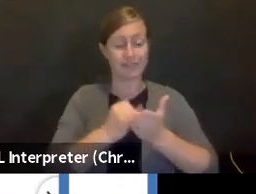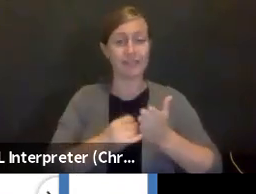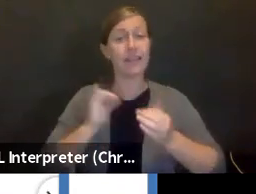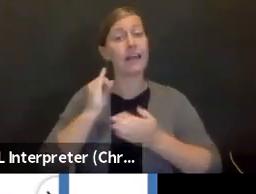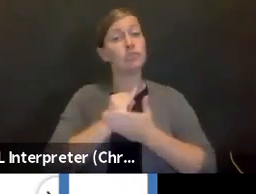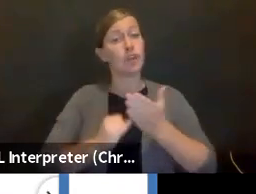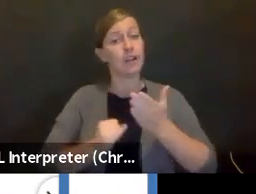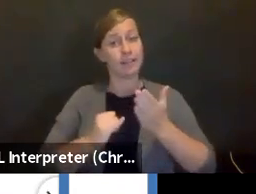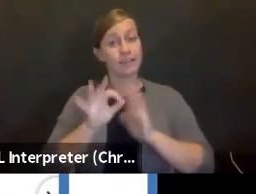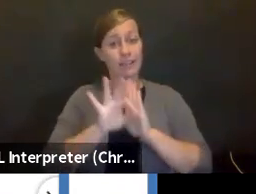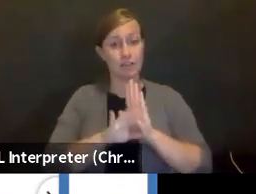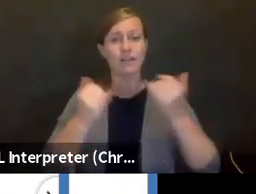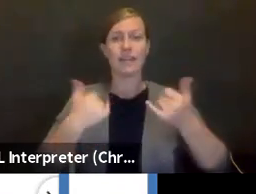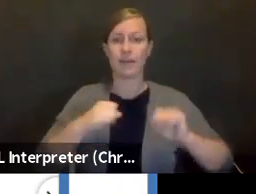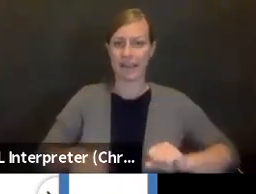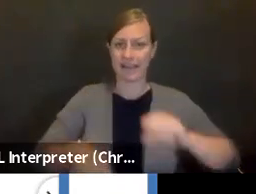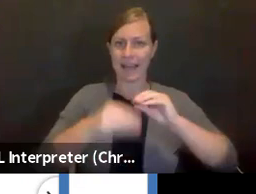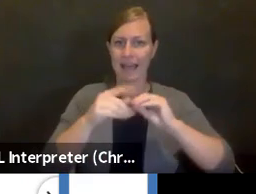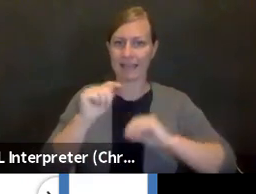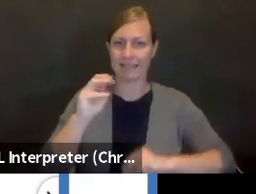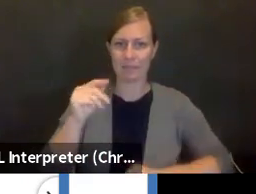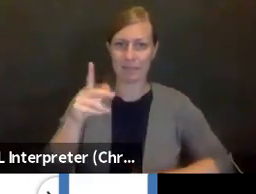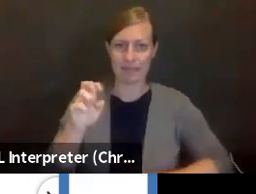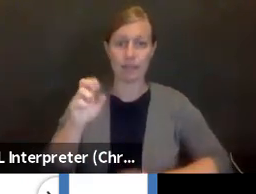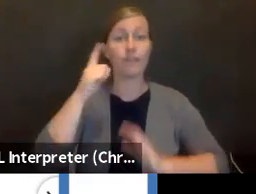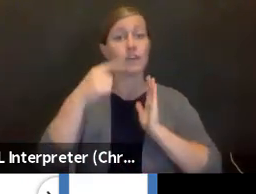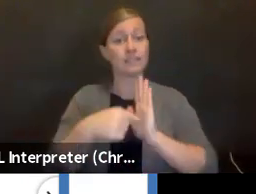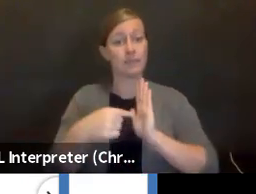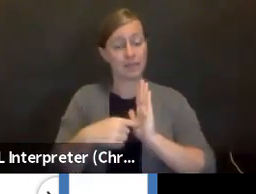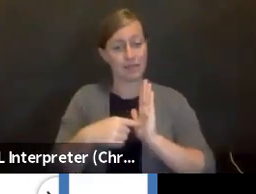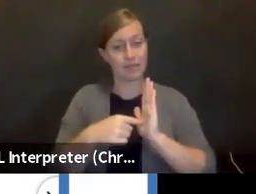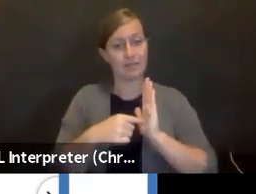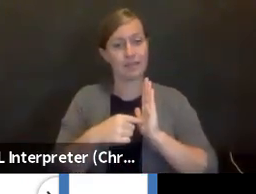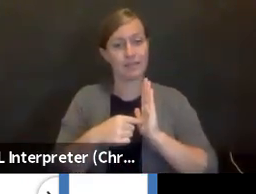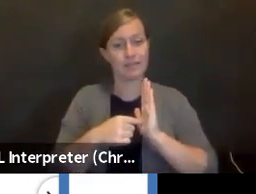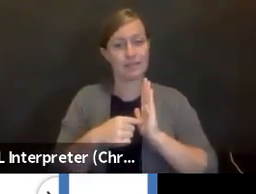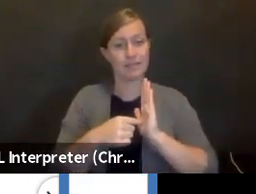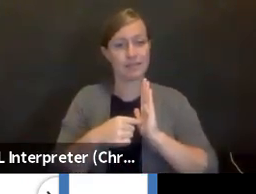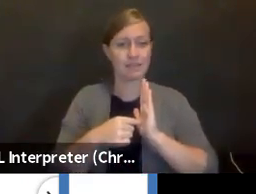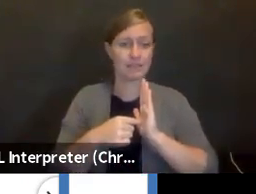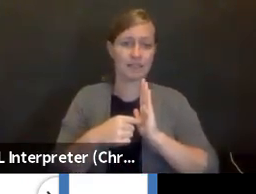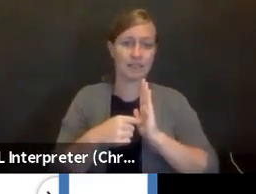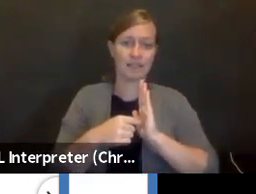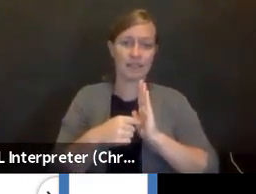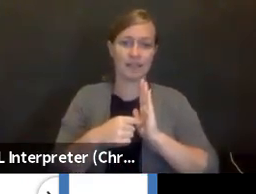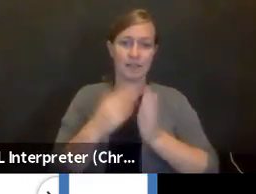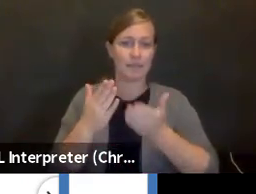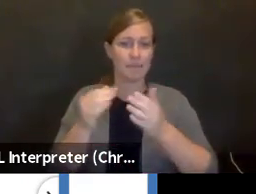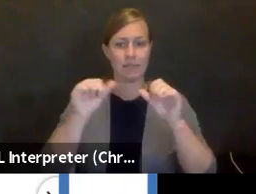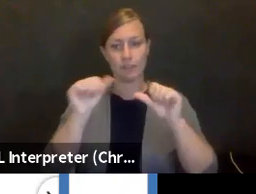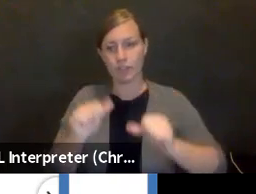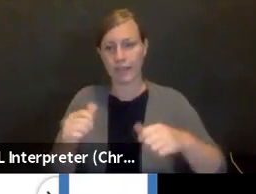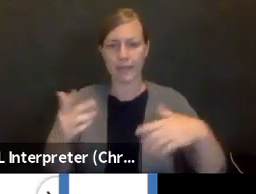can now add a template. So I could say, let's do a shape. And let's